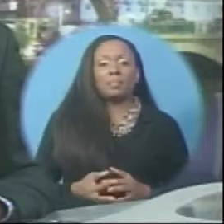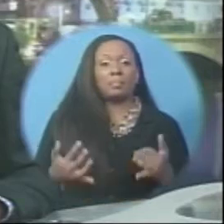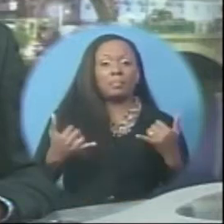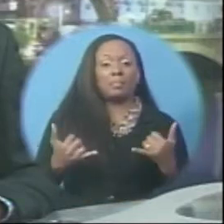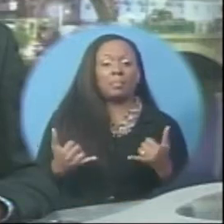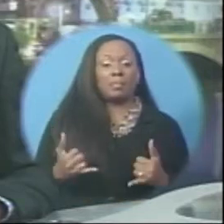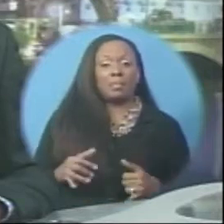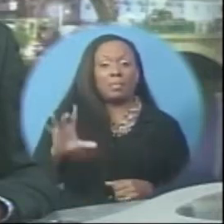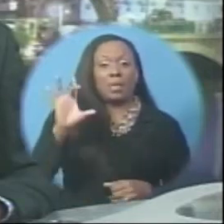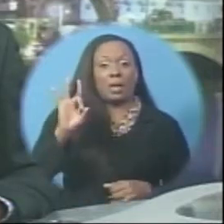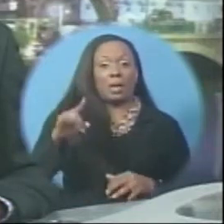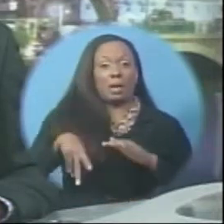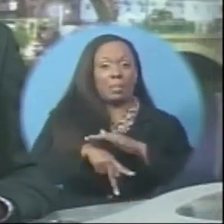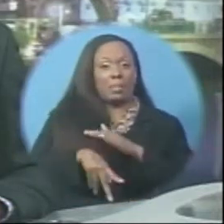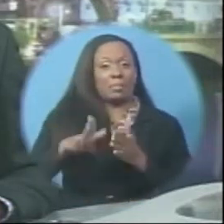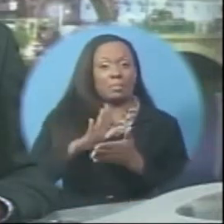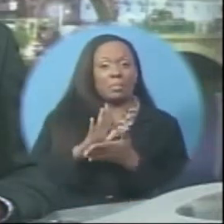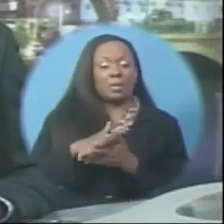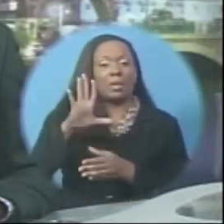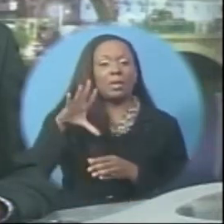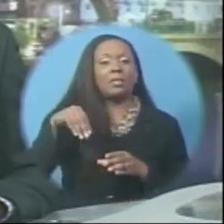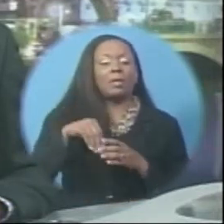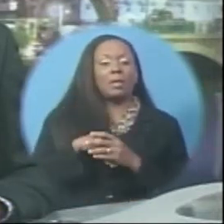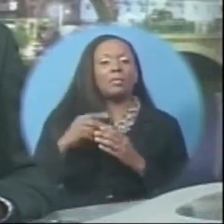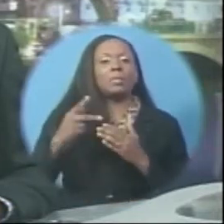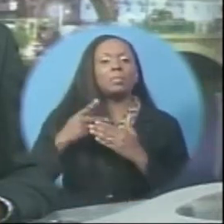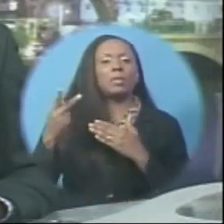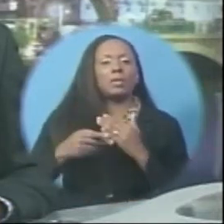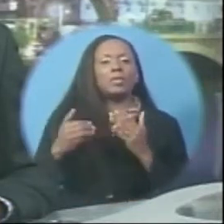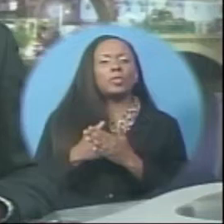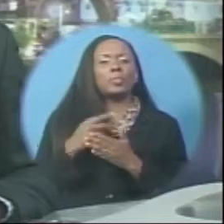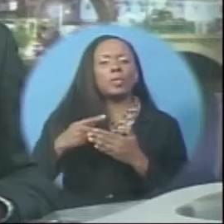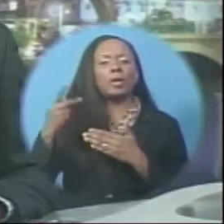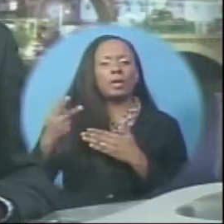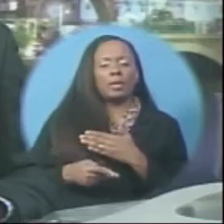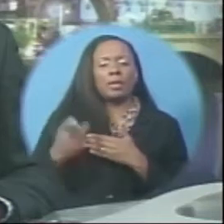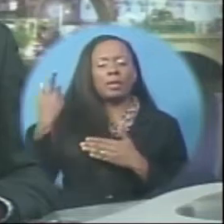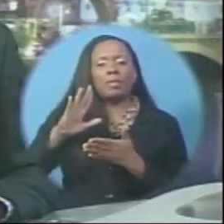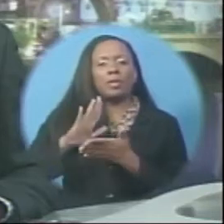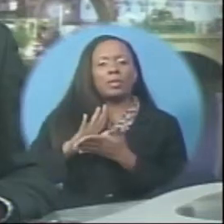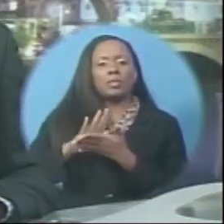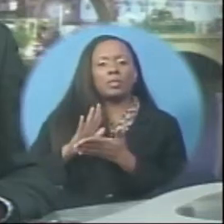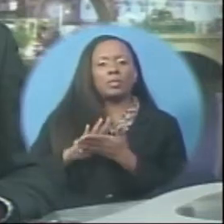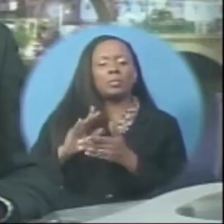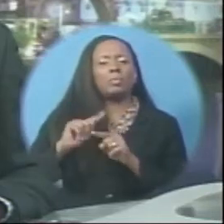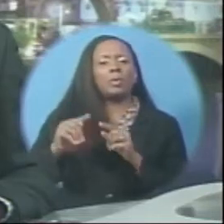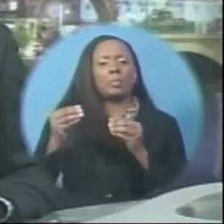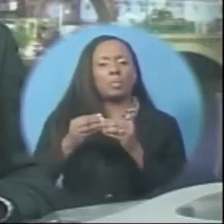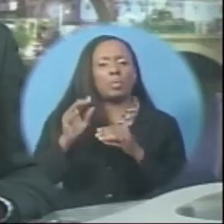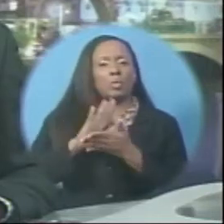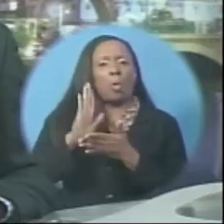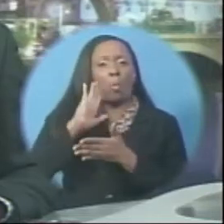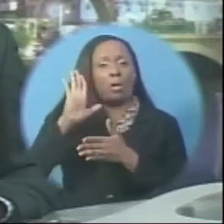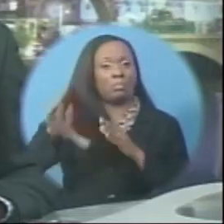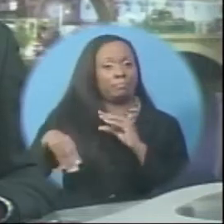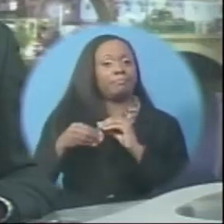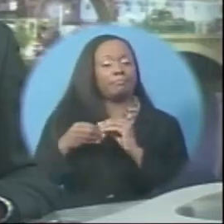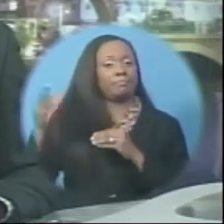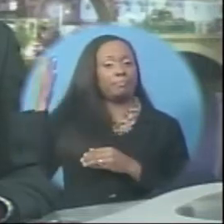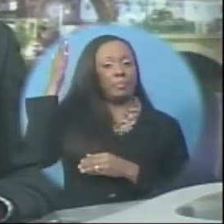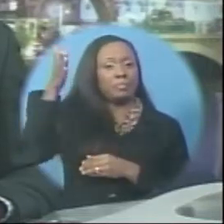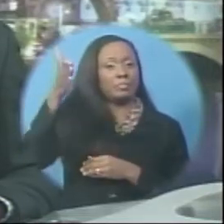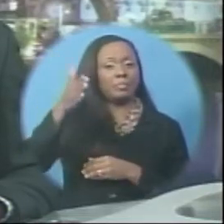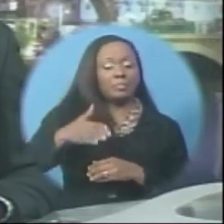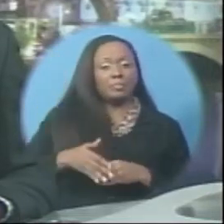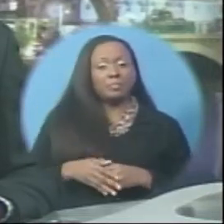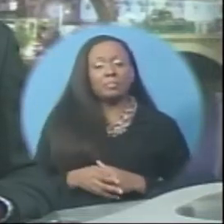Presently, 8 primary schools are involved in a pilot for the program, but more schools are expected to come on board in the future.